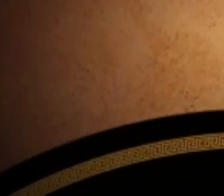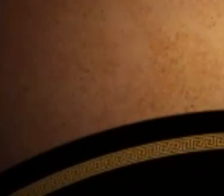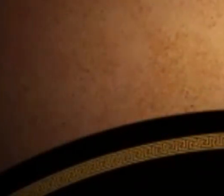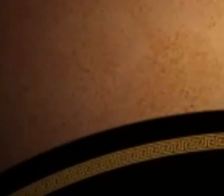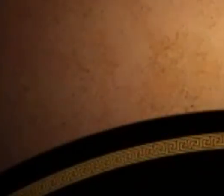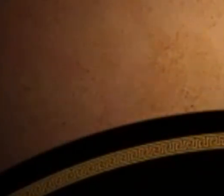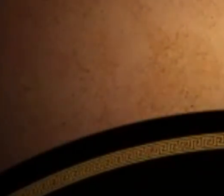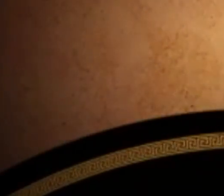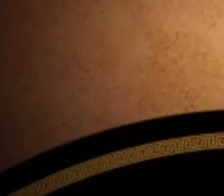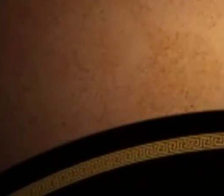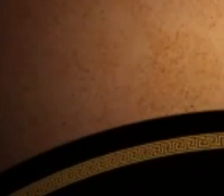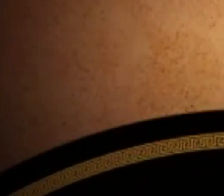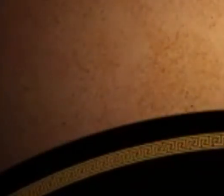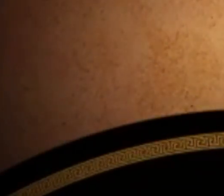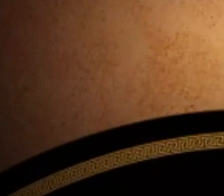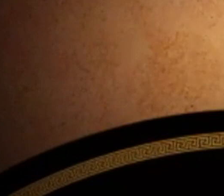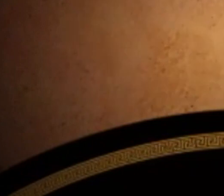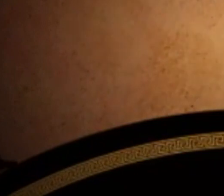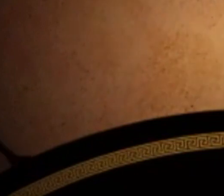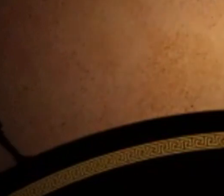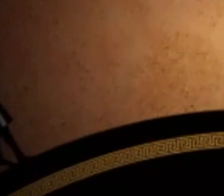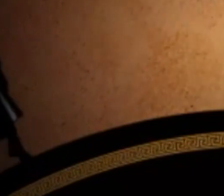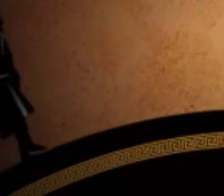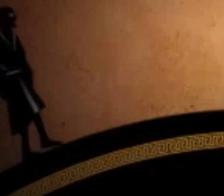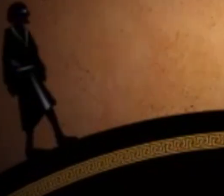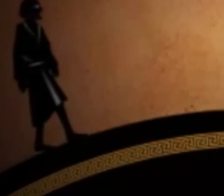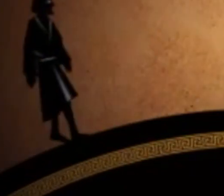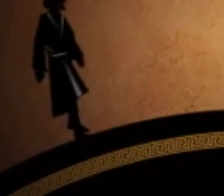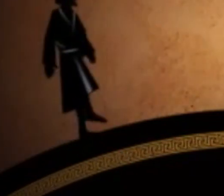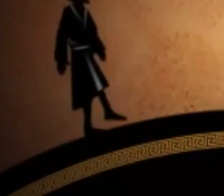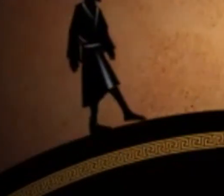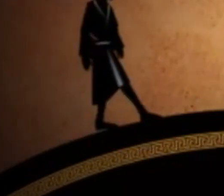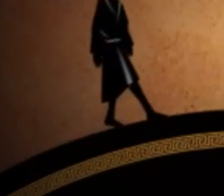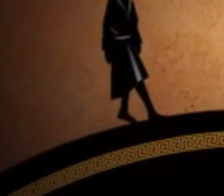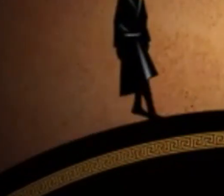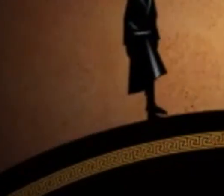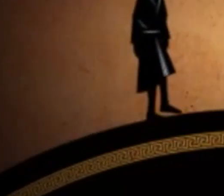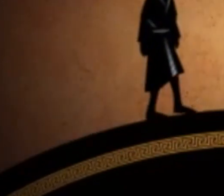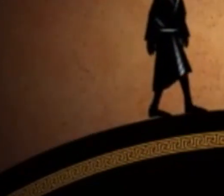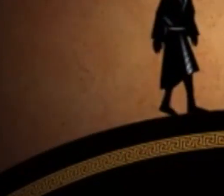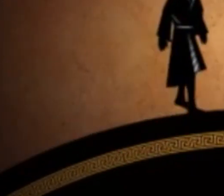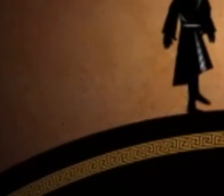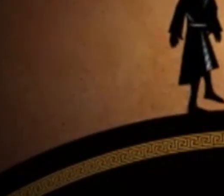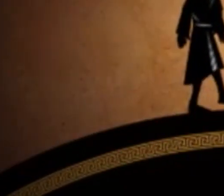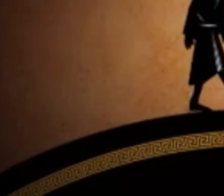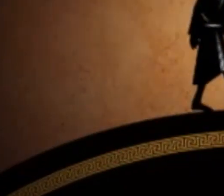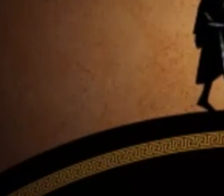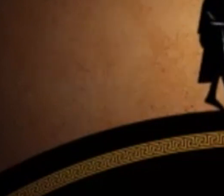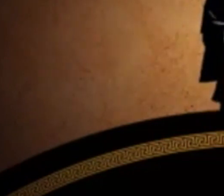When the kings were afraid their soldiers might die of thirst, they sought the mysterious miracle worker, hoping for